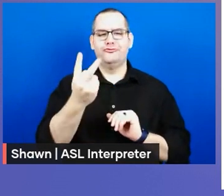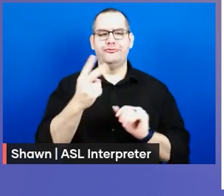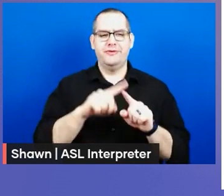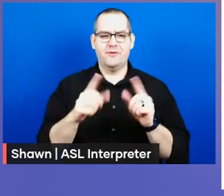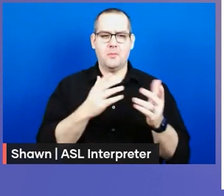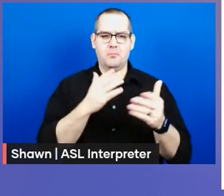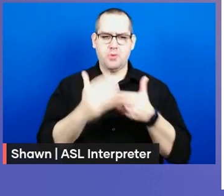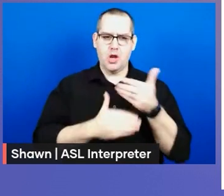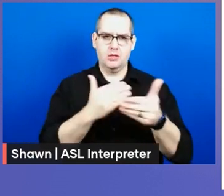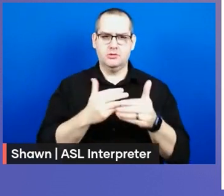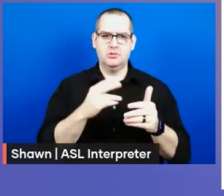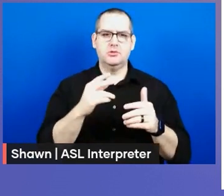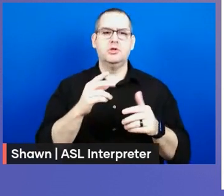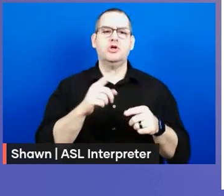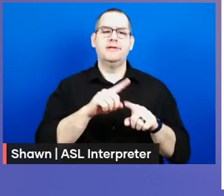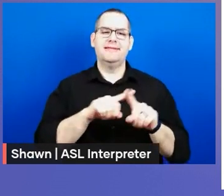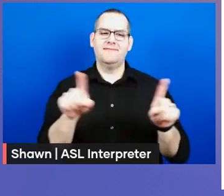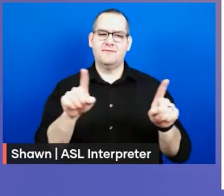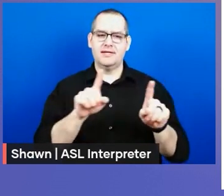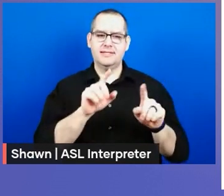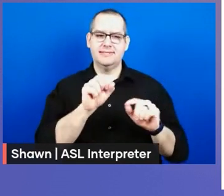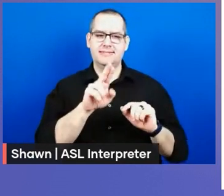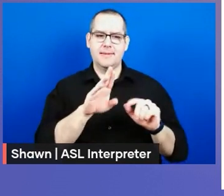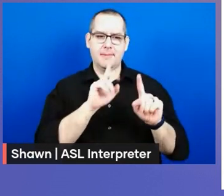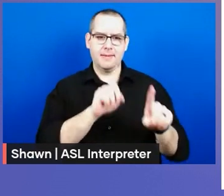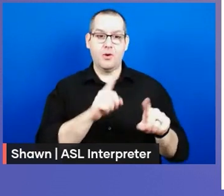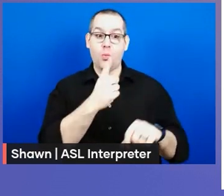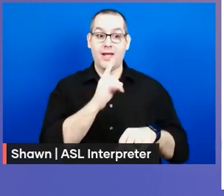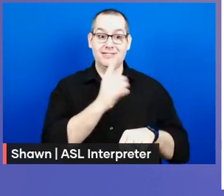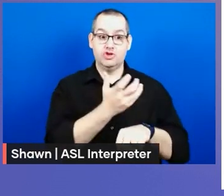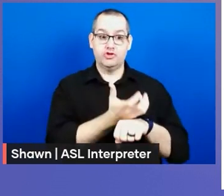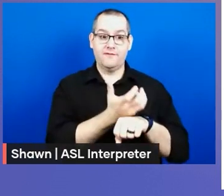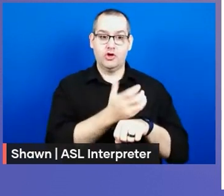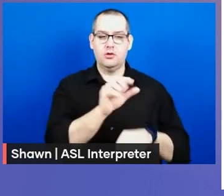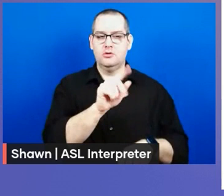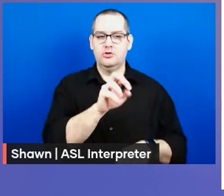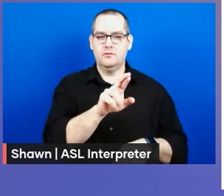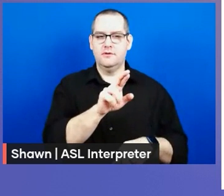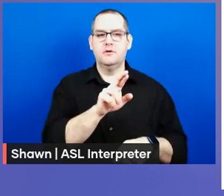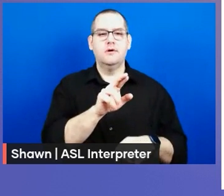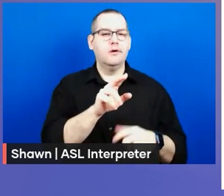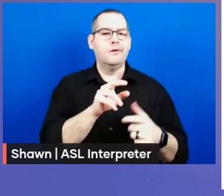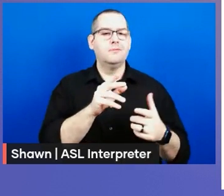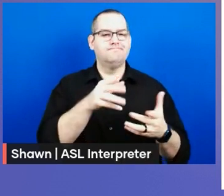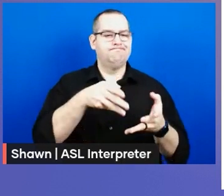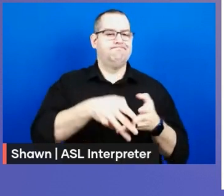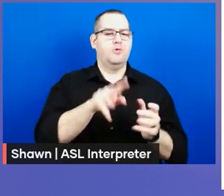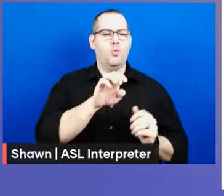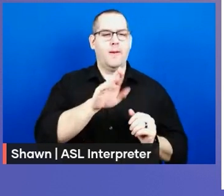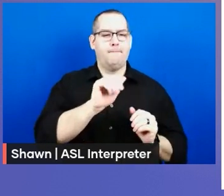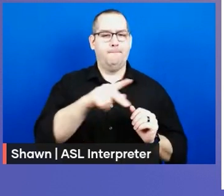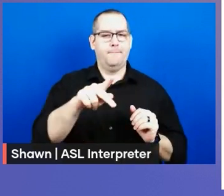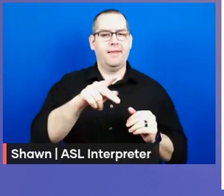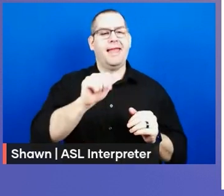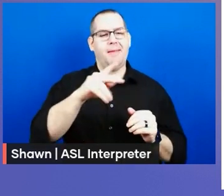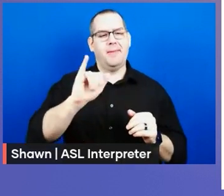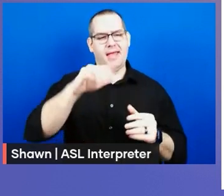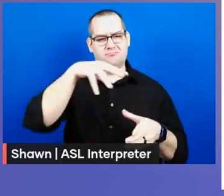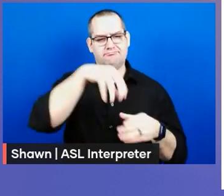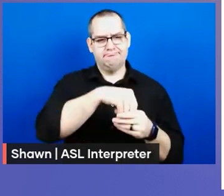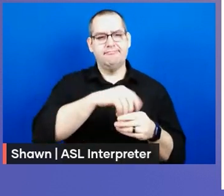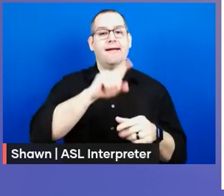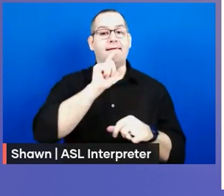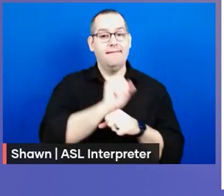two different Hermes subcommands. One is the server that serves the embedded web app, has the API, which does all the